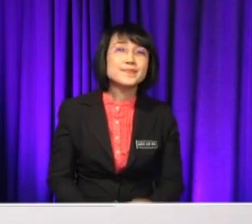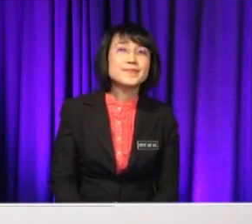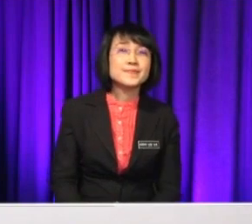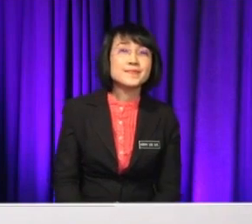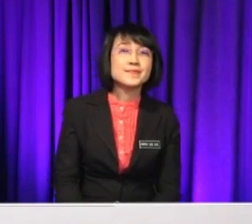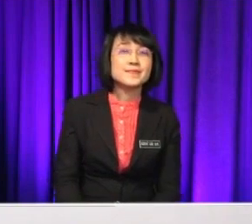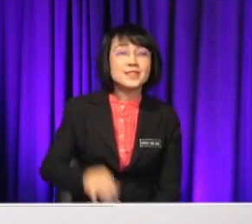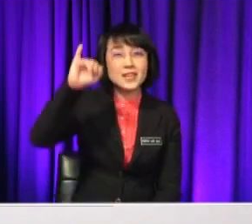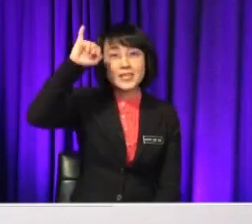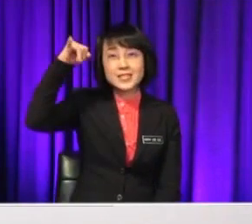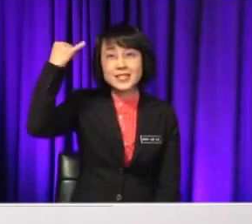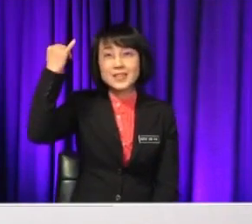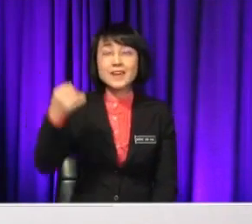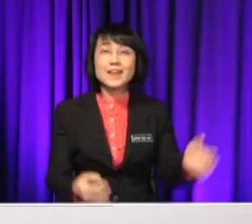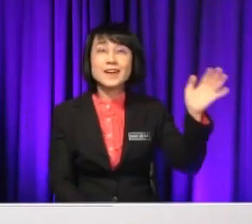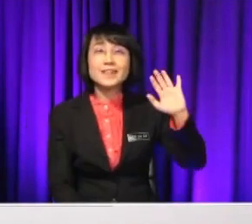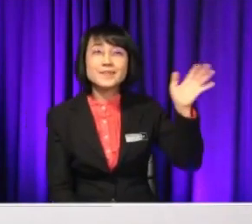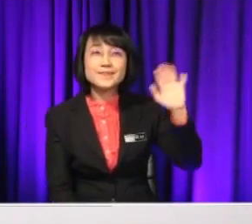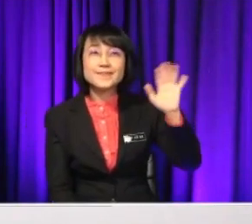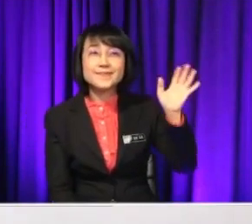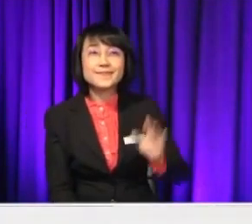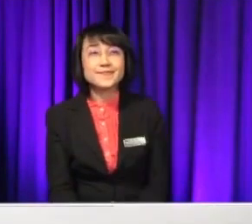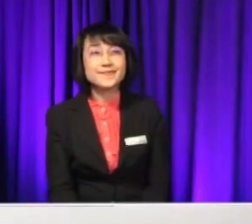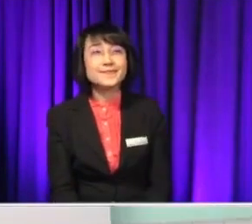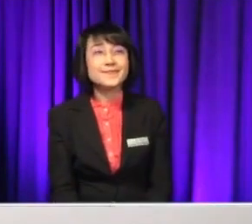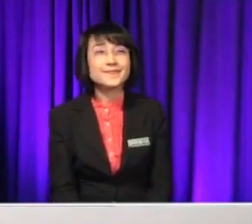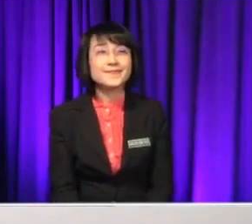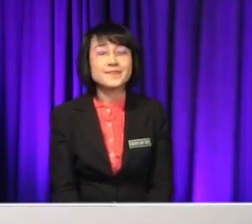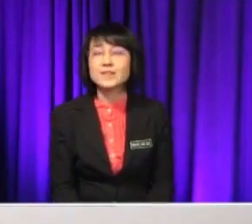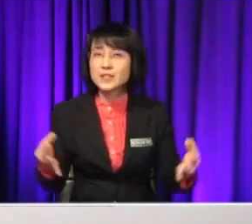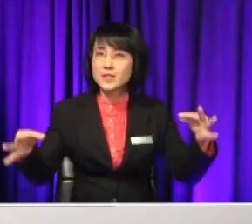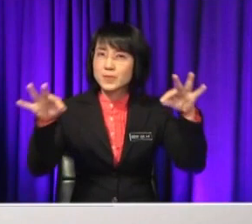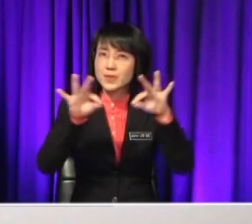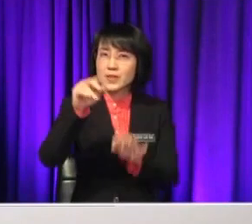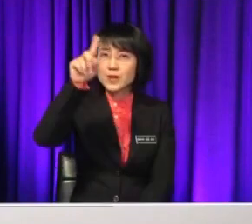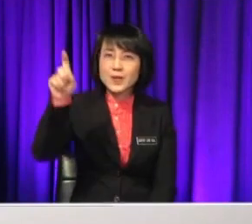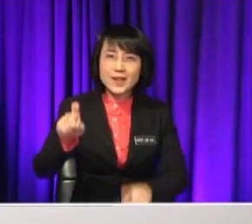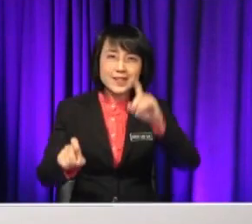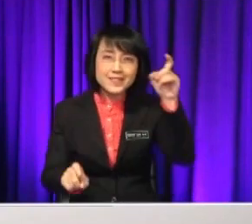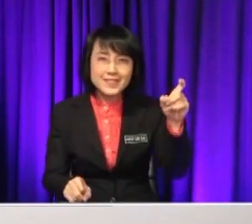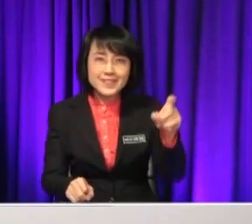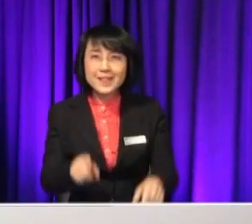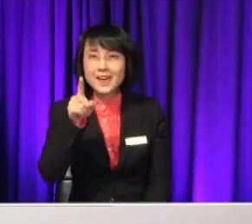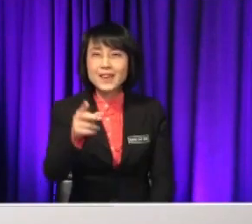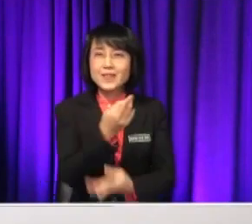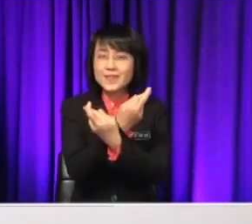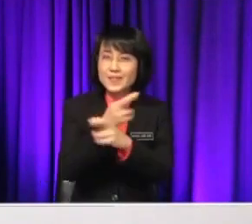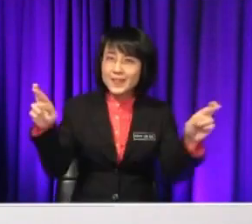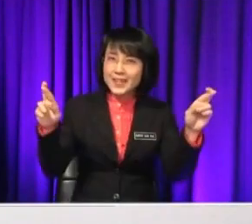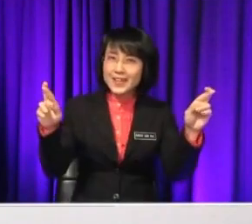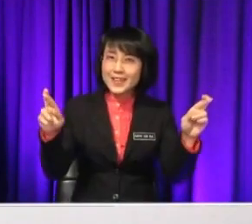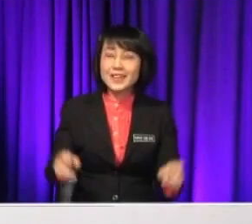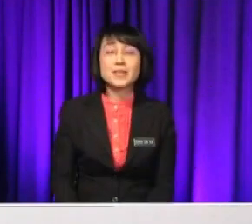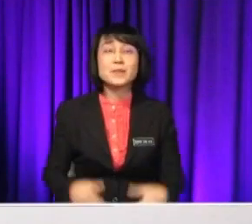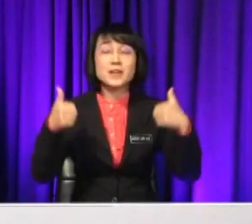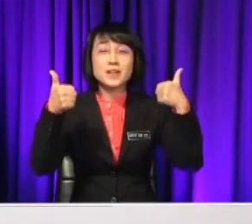Hong. Jen Hong, say hi. Yeah. I have a very important question for you. Are you ready for our lesson for today? Give me a thumbs up